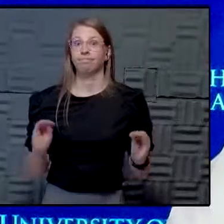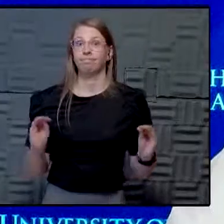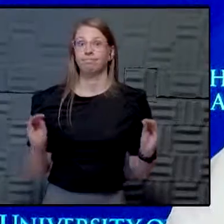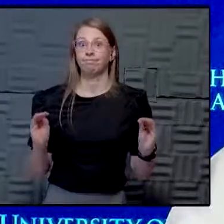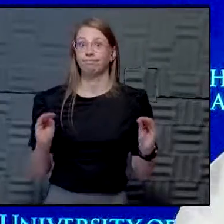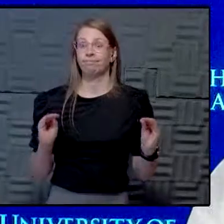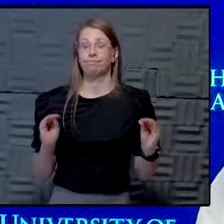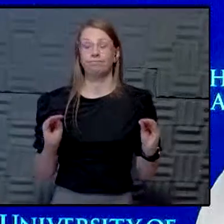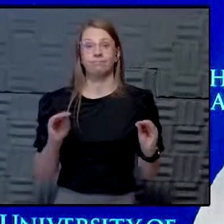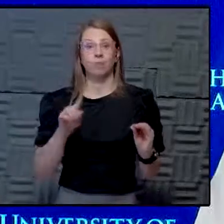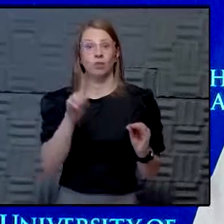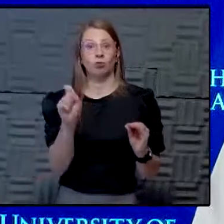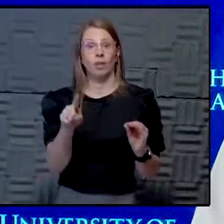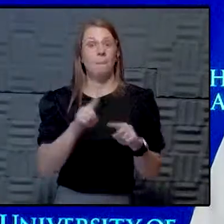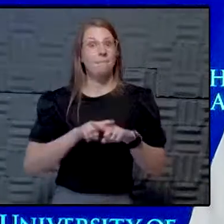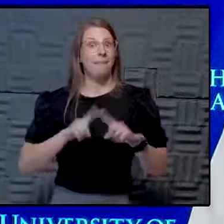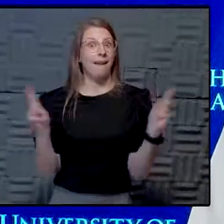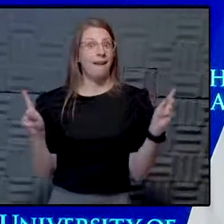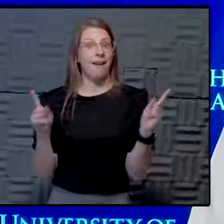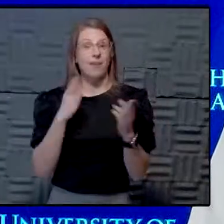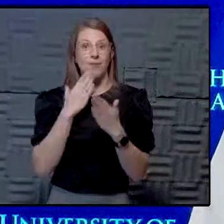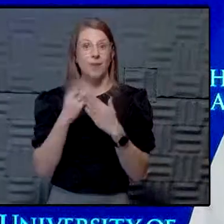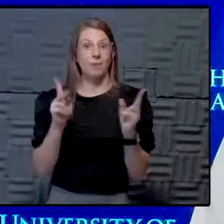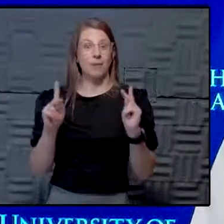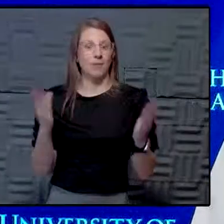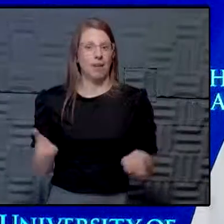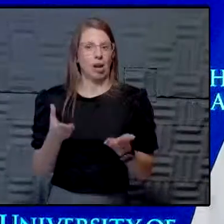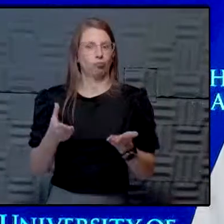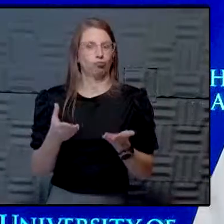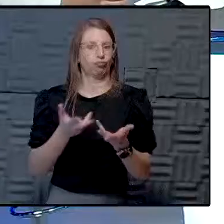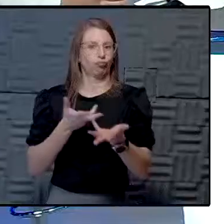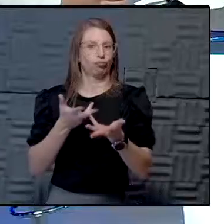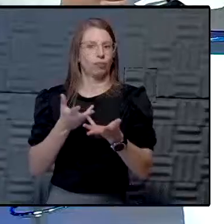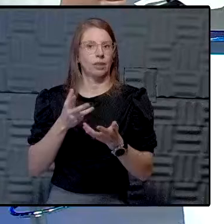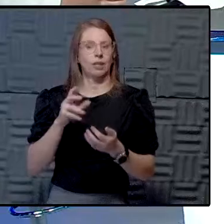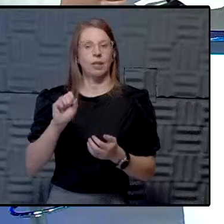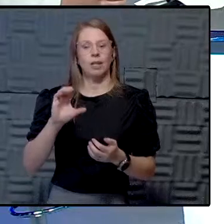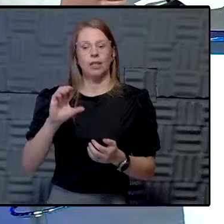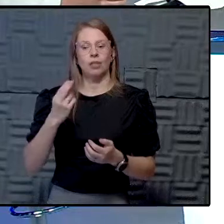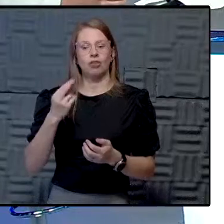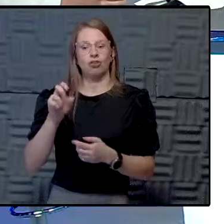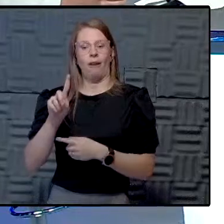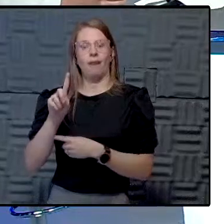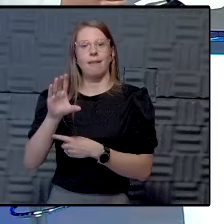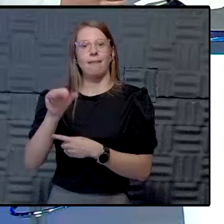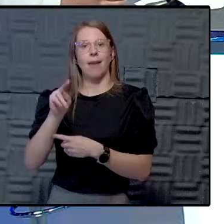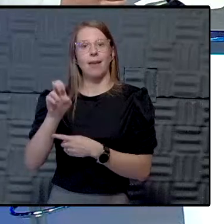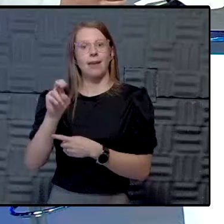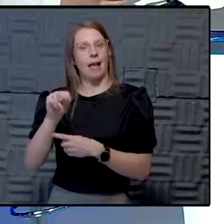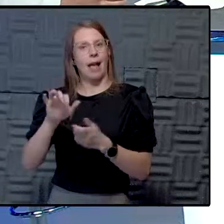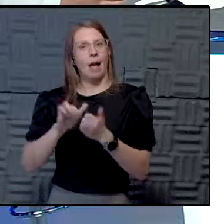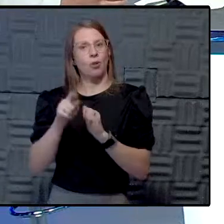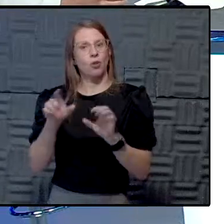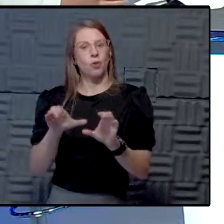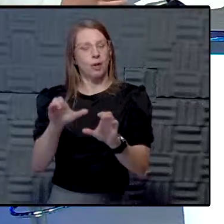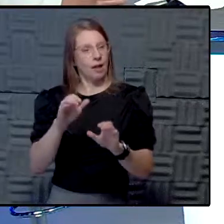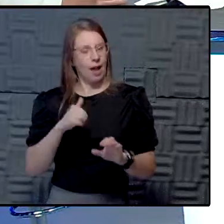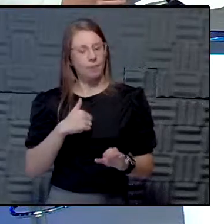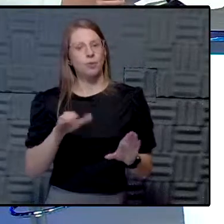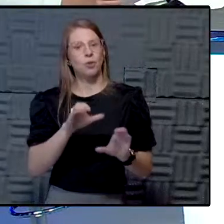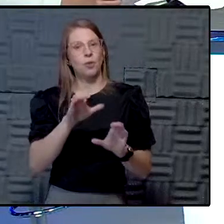All right, no reporter questions, but we got some good people right here to talk to. Chad Cannon. First of all, how are you, sir? I'm doing great, thank you. All right, Chad